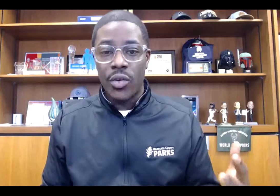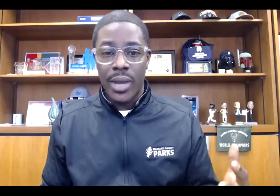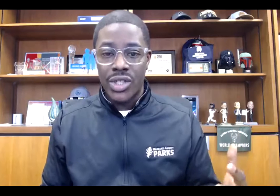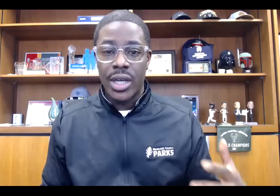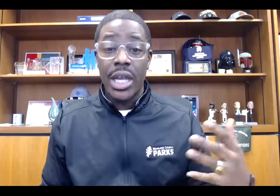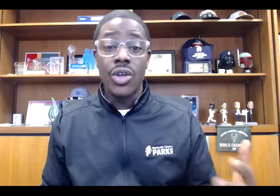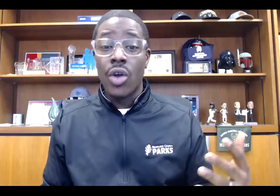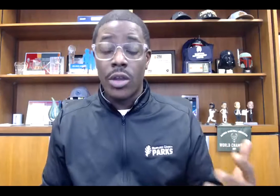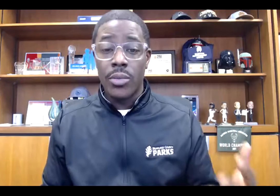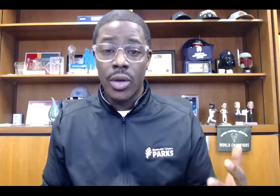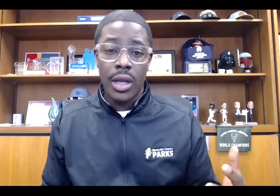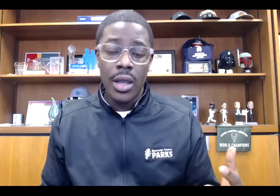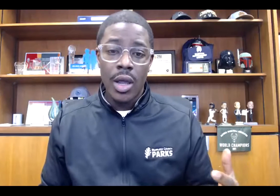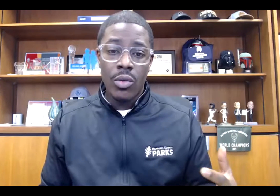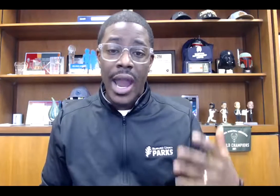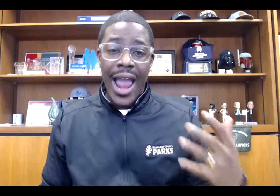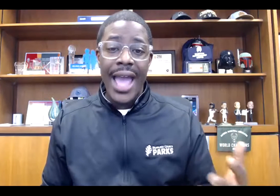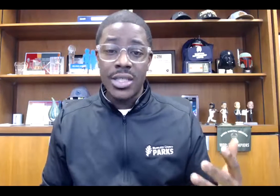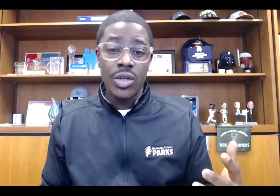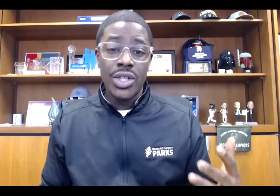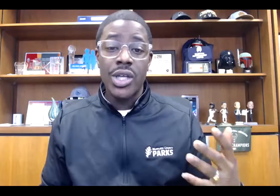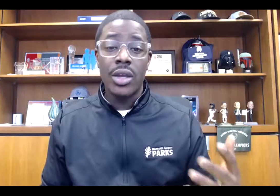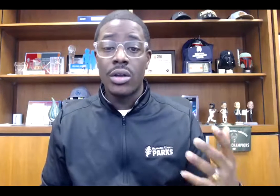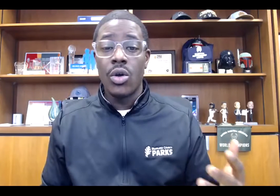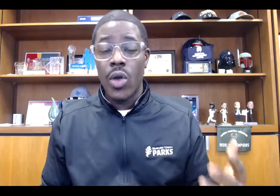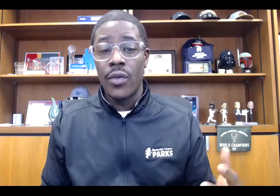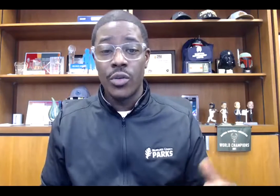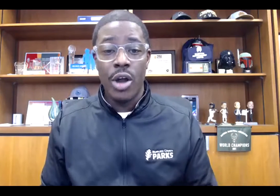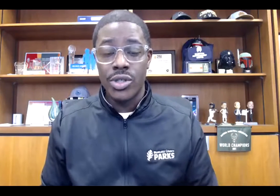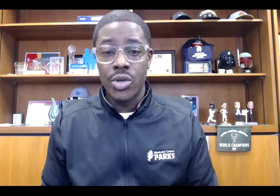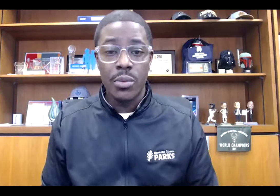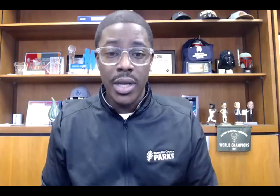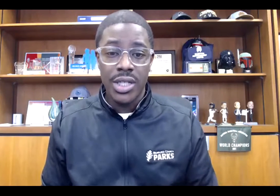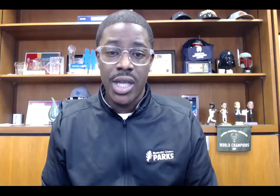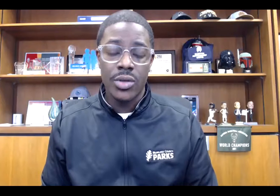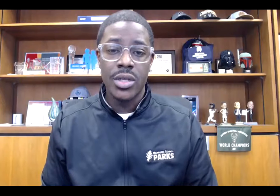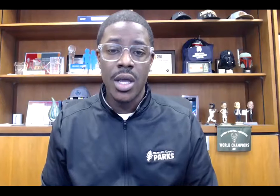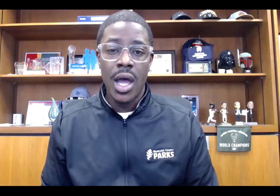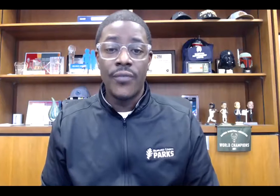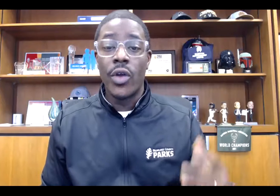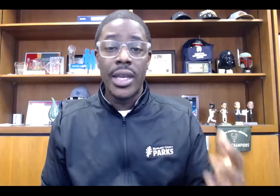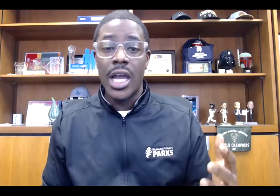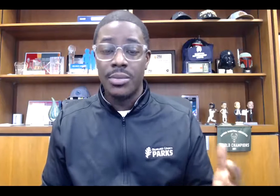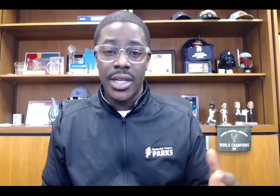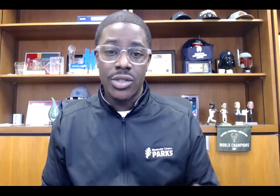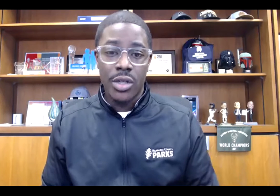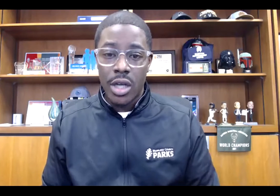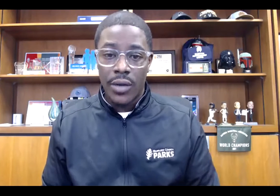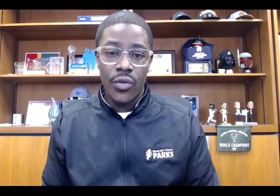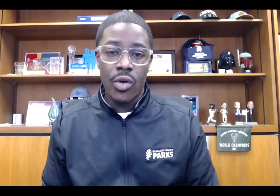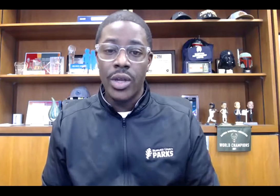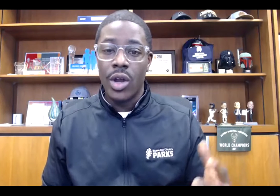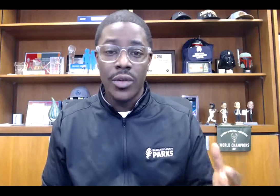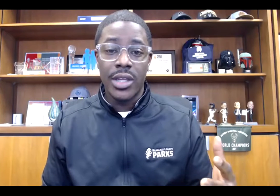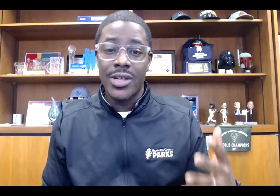distribution information in your community, we are asking you to check your local health department social media channels for any updates that you're